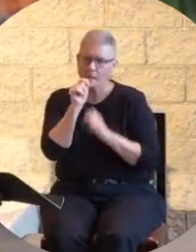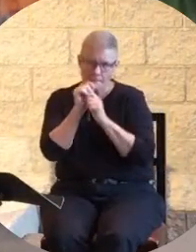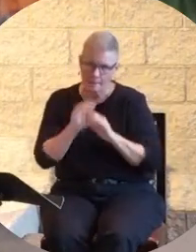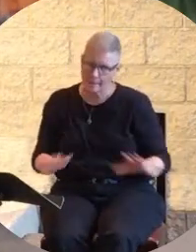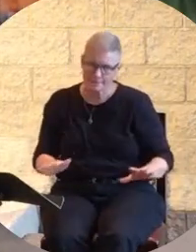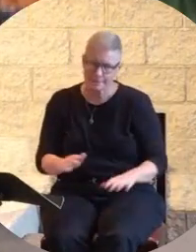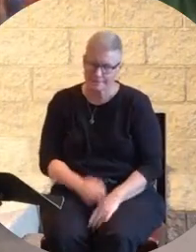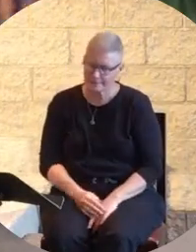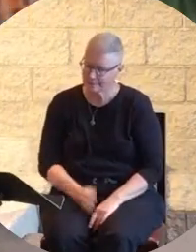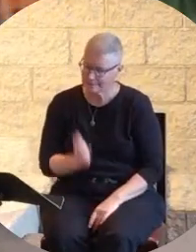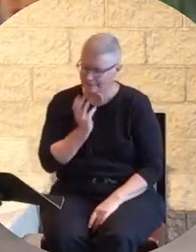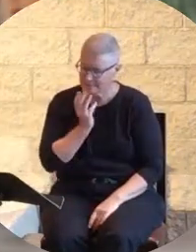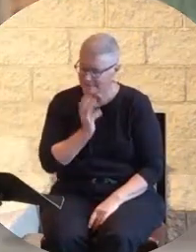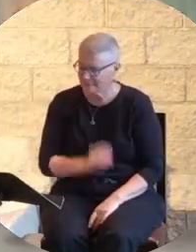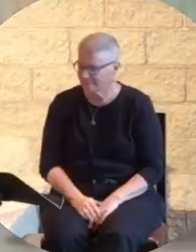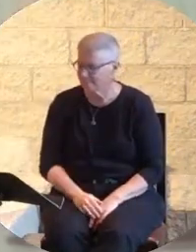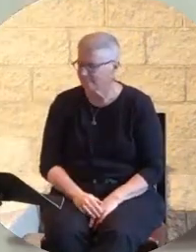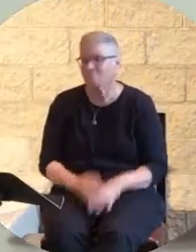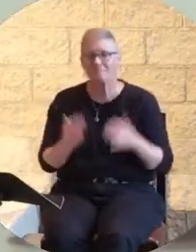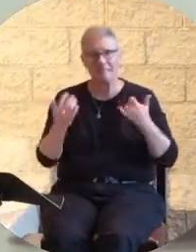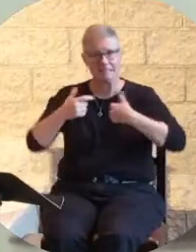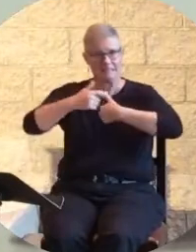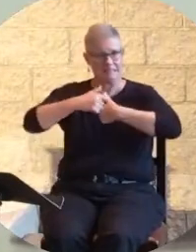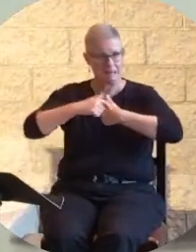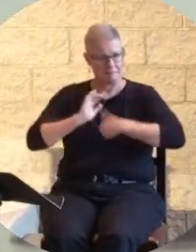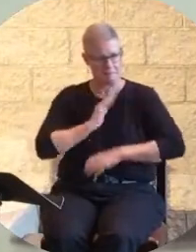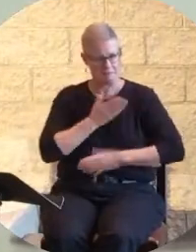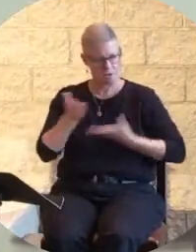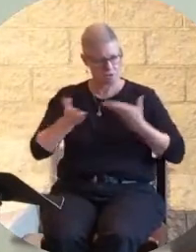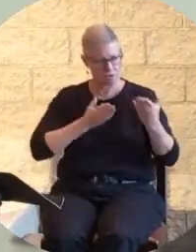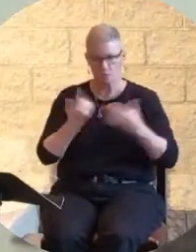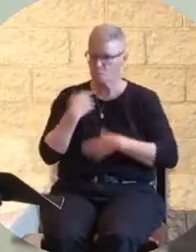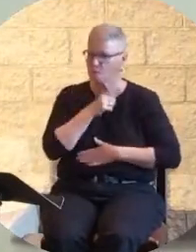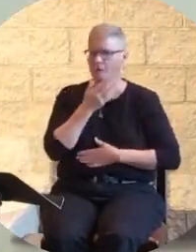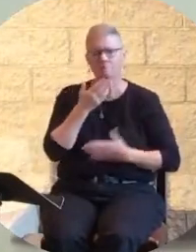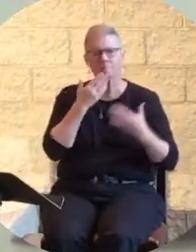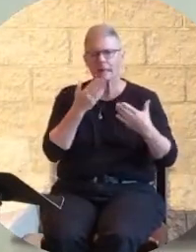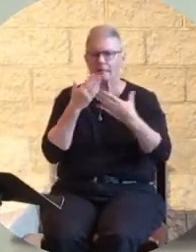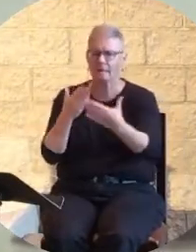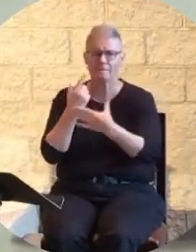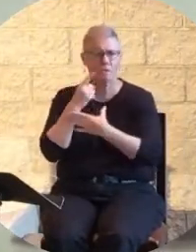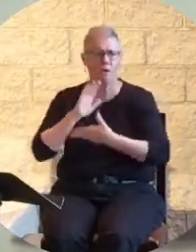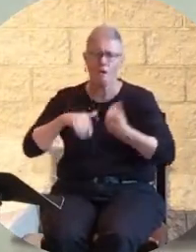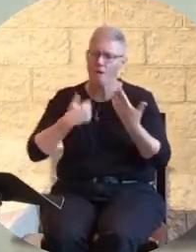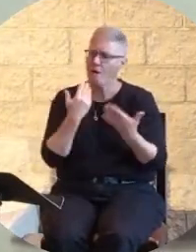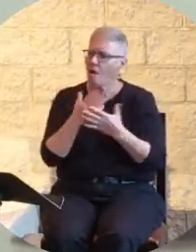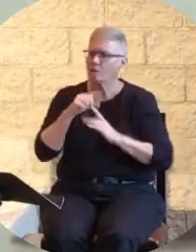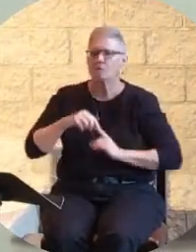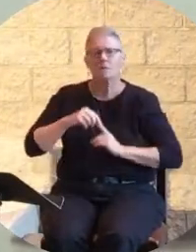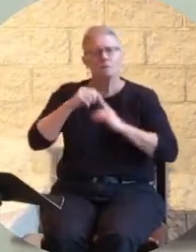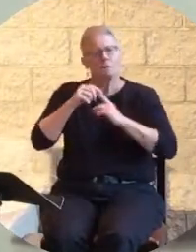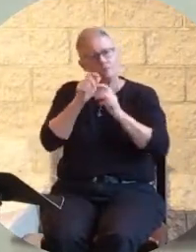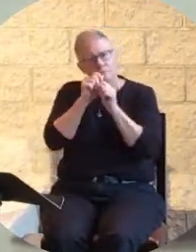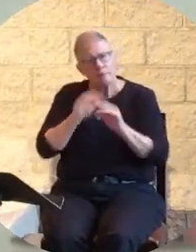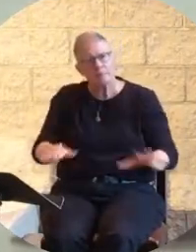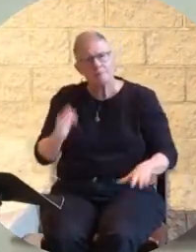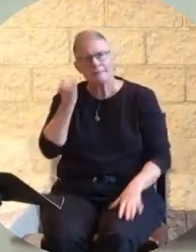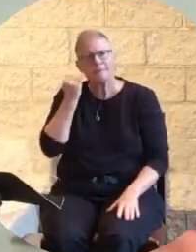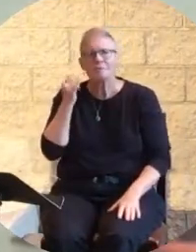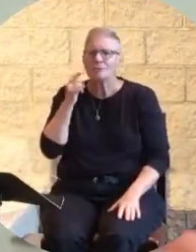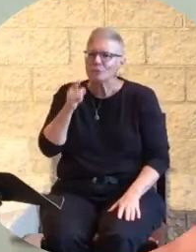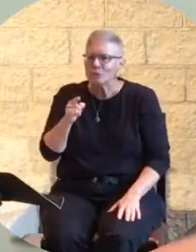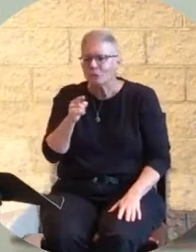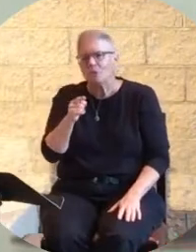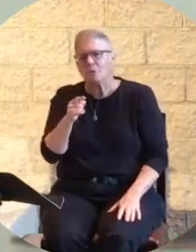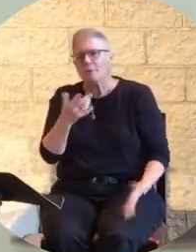If this is the time of our service where we give thanks for all of our special blessings. If you were moved in some way by this